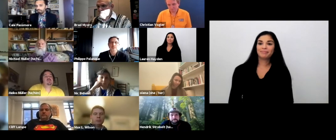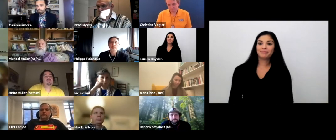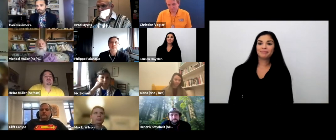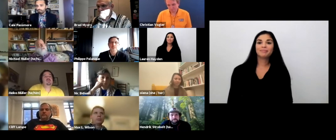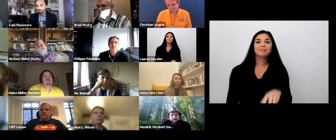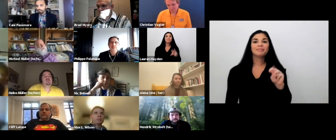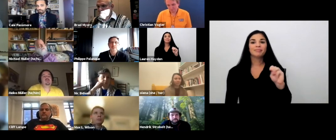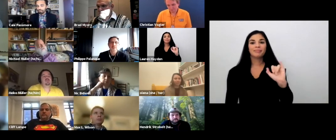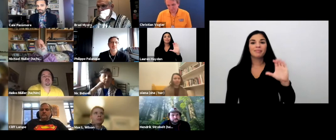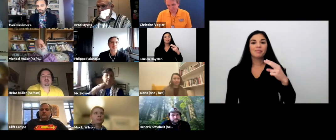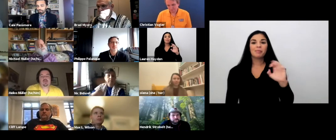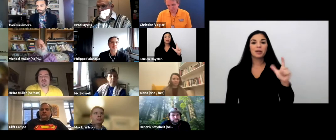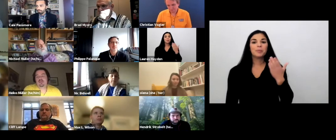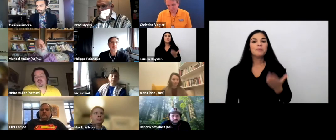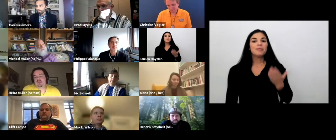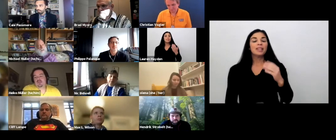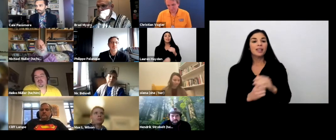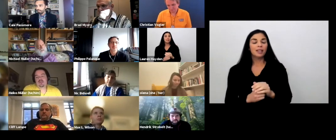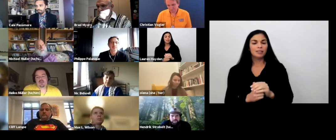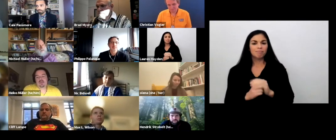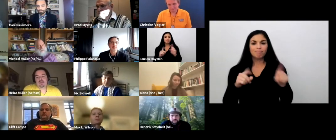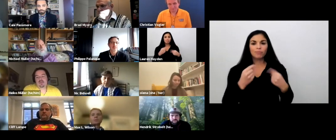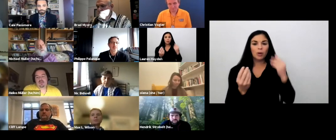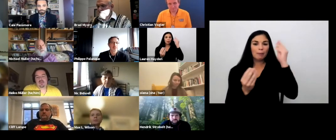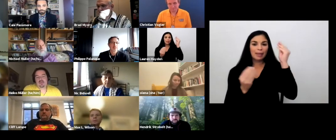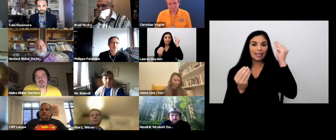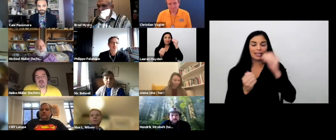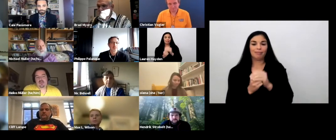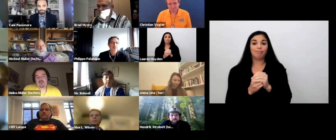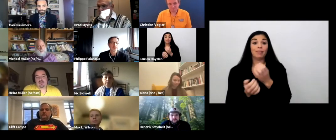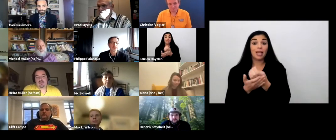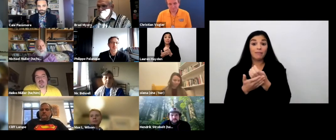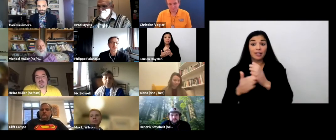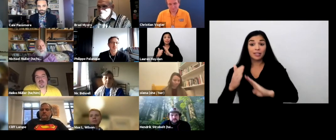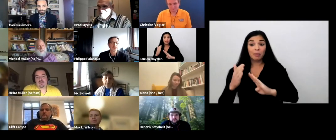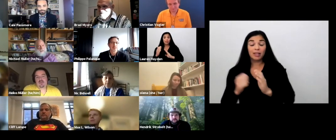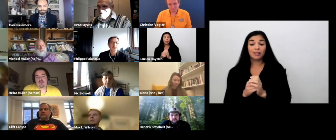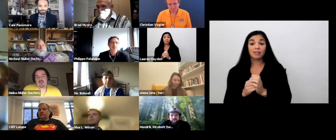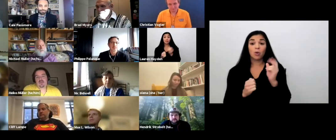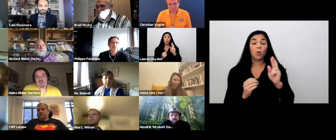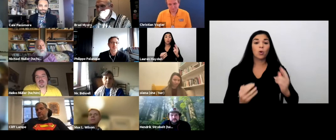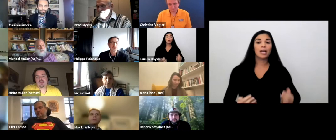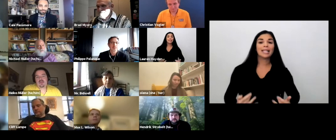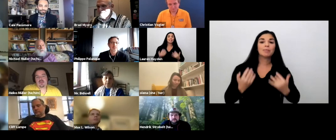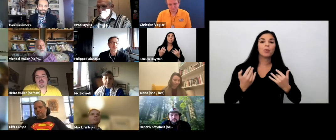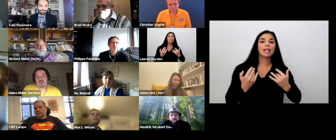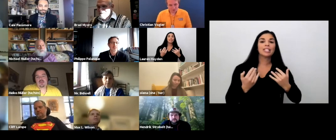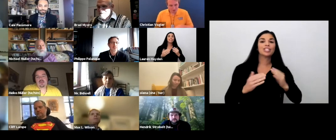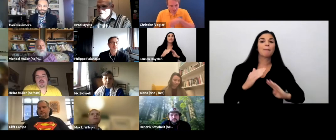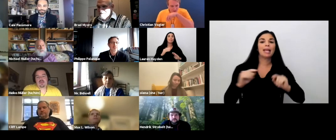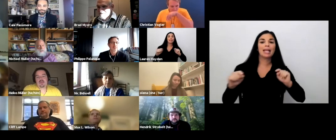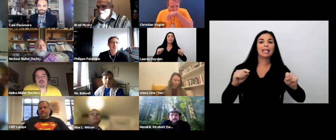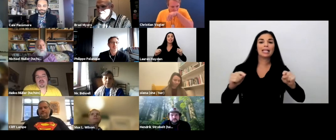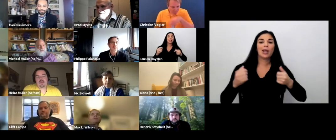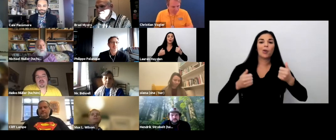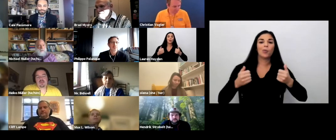I've been thinking, is the need to be evidence-based or inspiration-based? I think if we talk with our membership